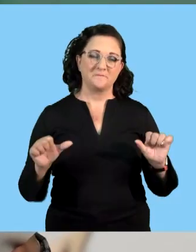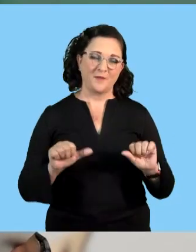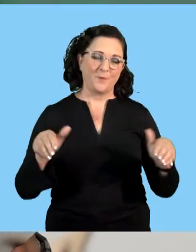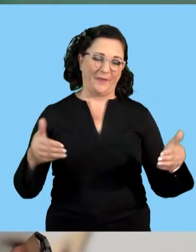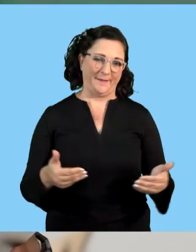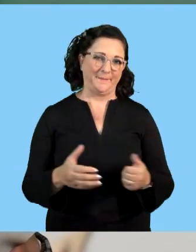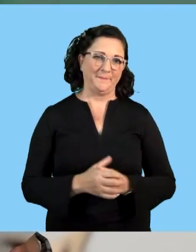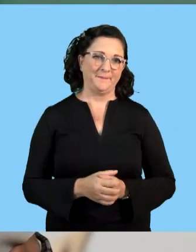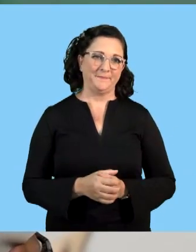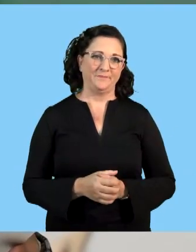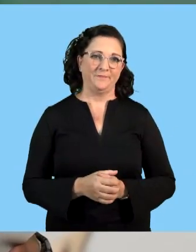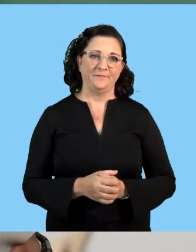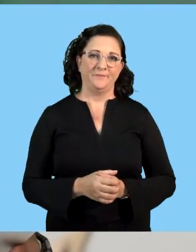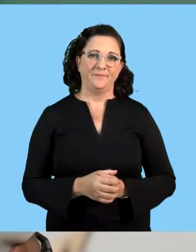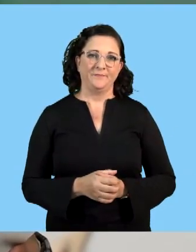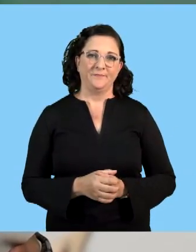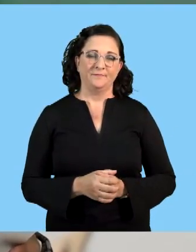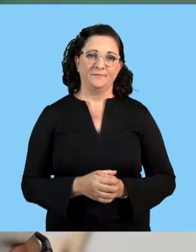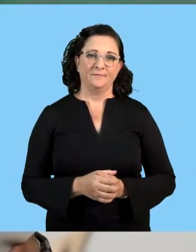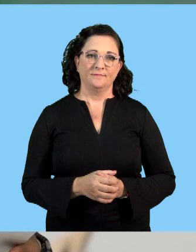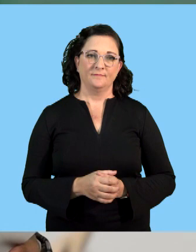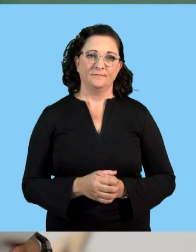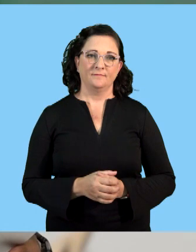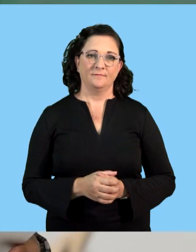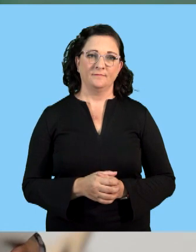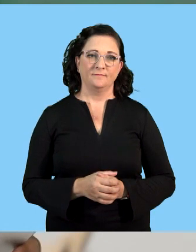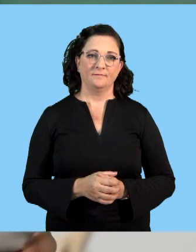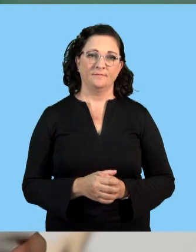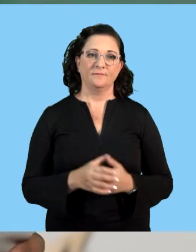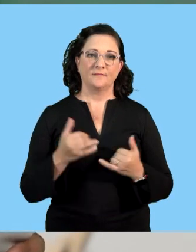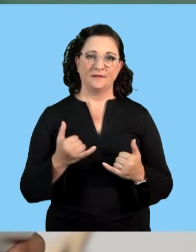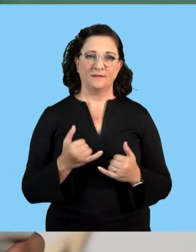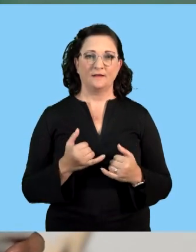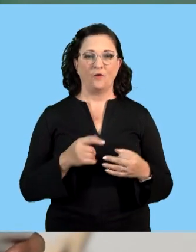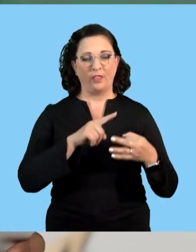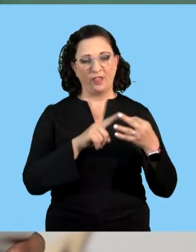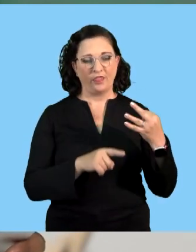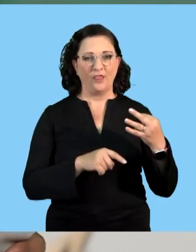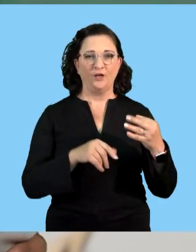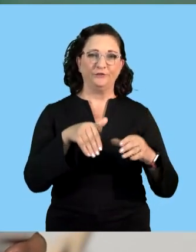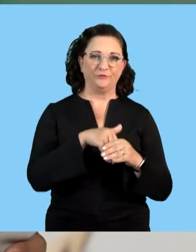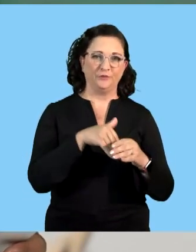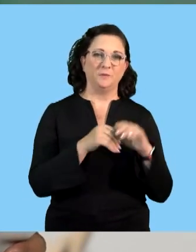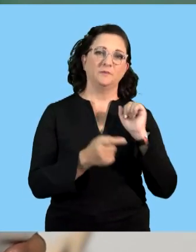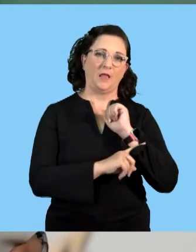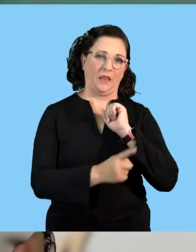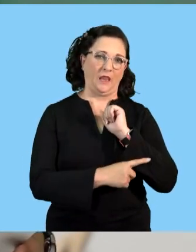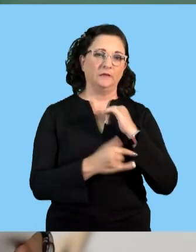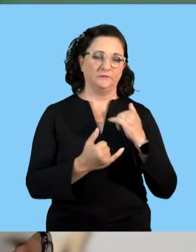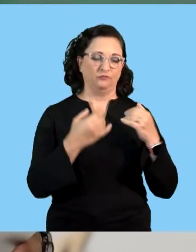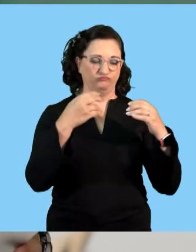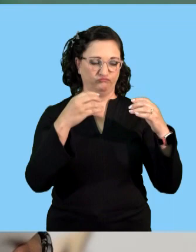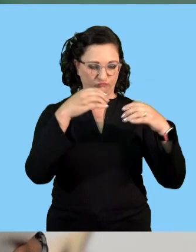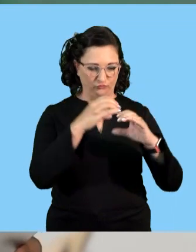And welcome back. We are now having the last two concepts that we're going to look at this last